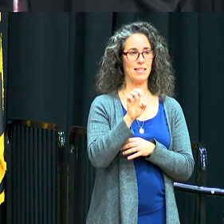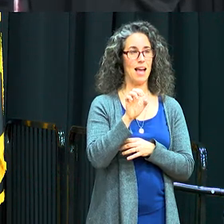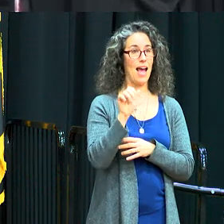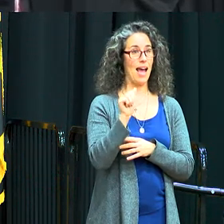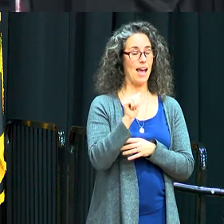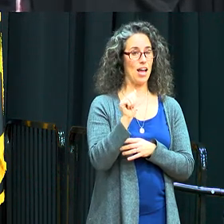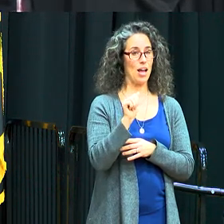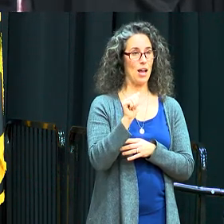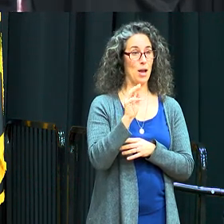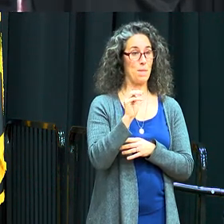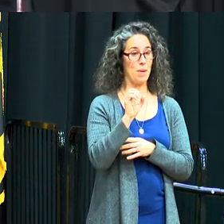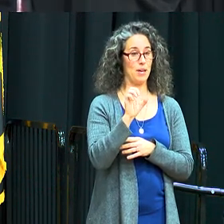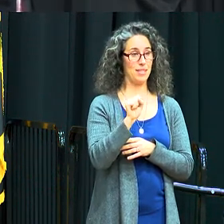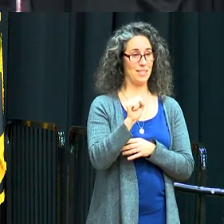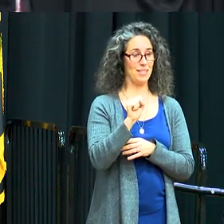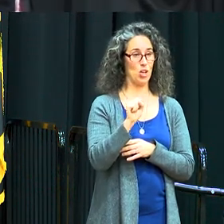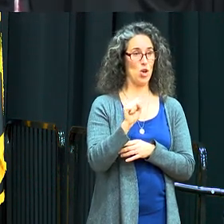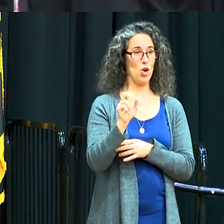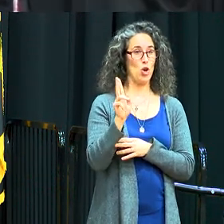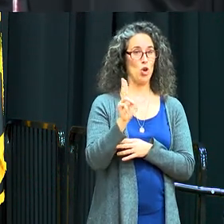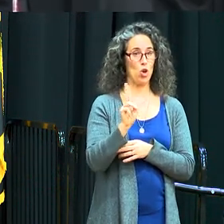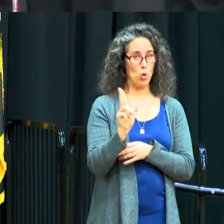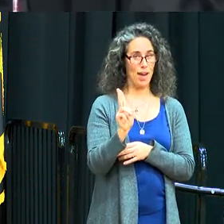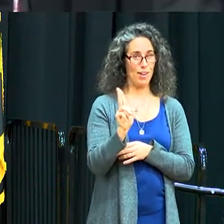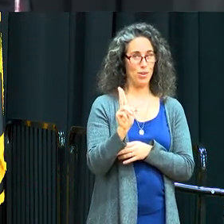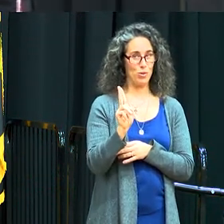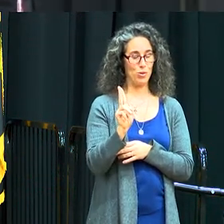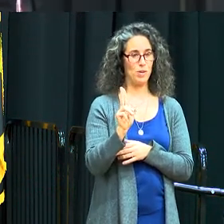Amos Uhegbu.